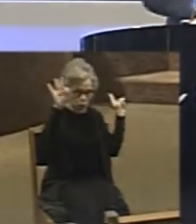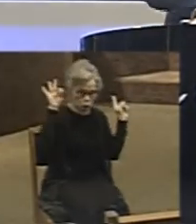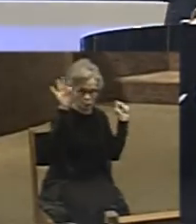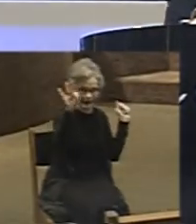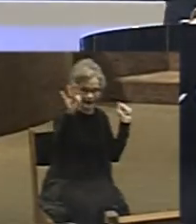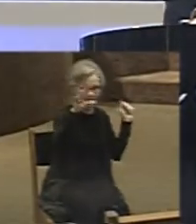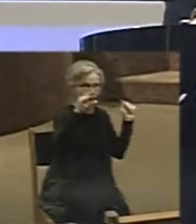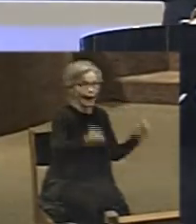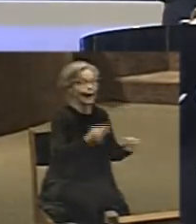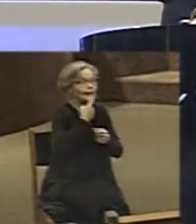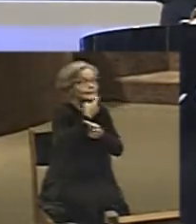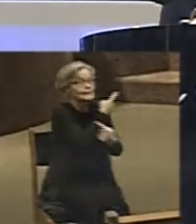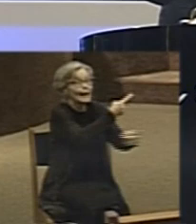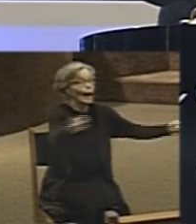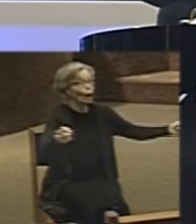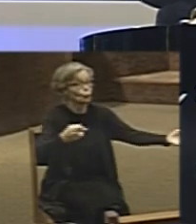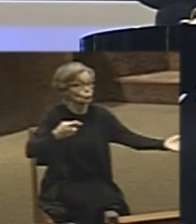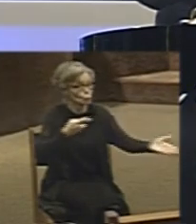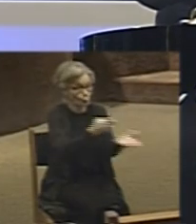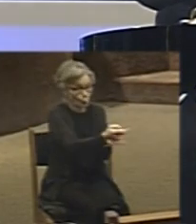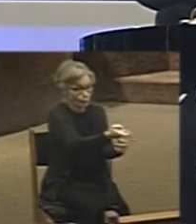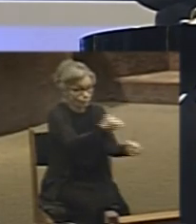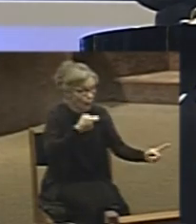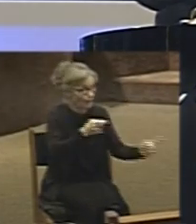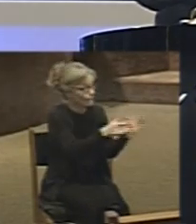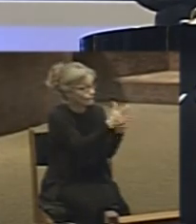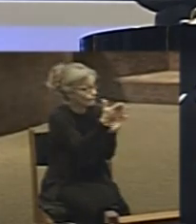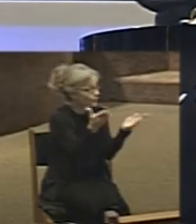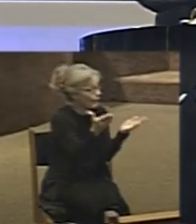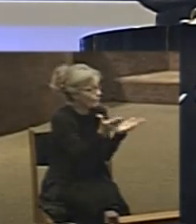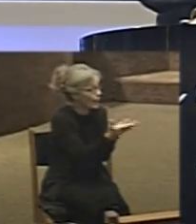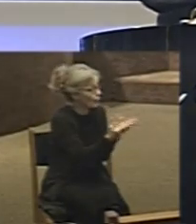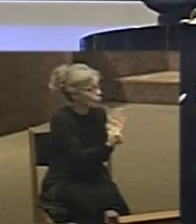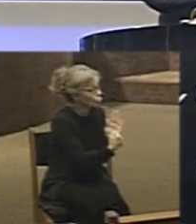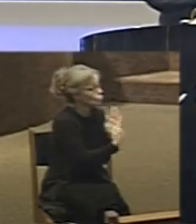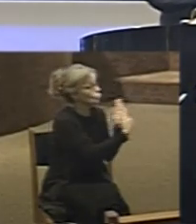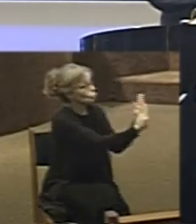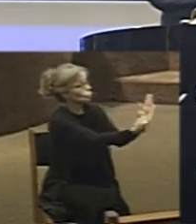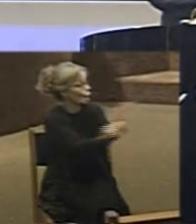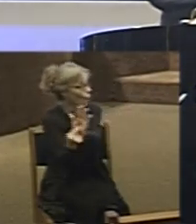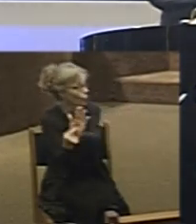speak truth, just like it's written from that word,